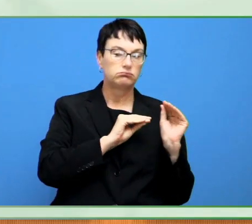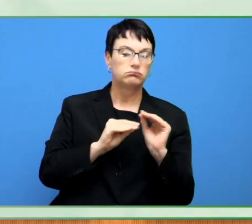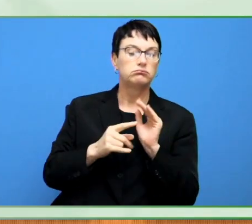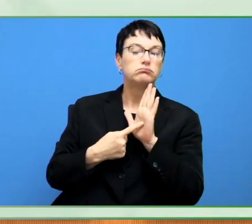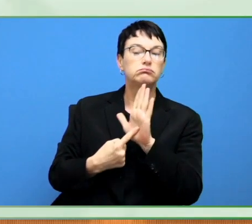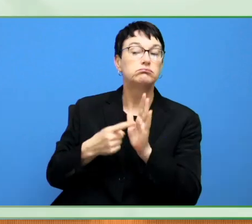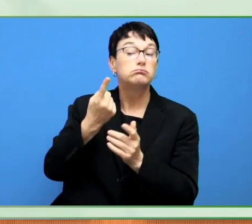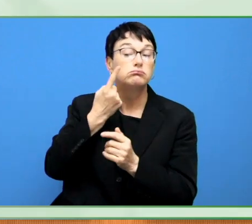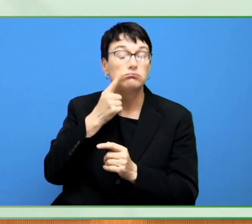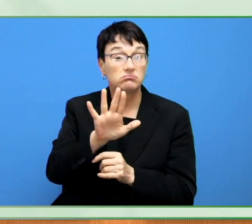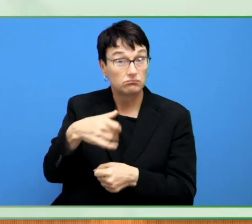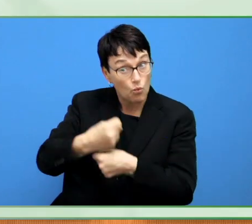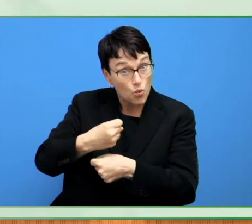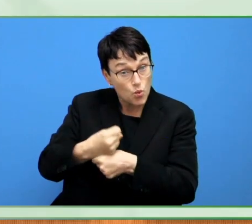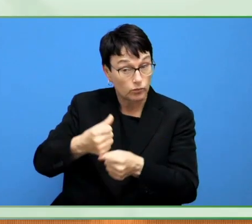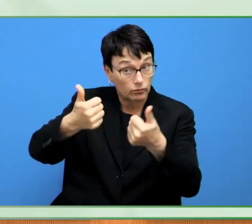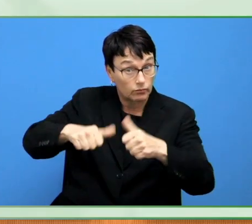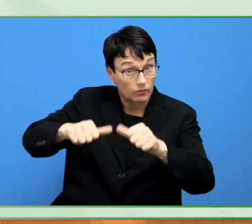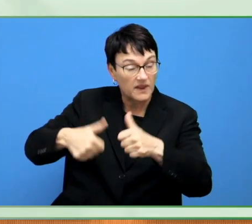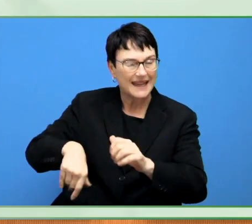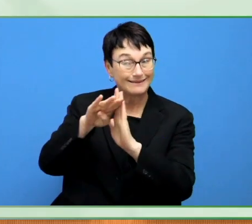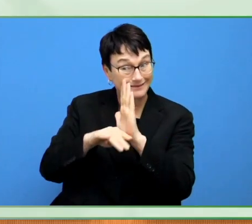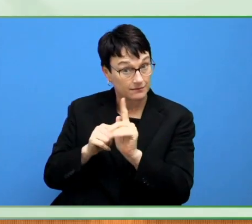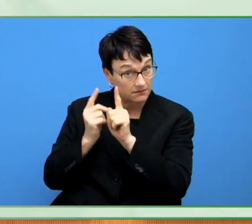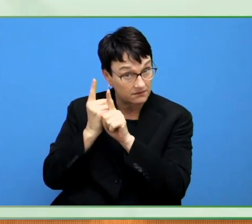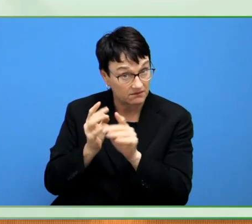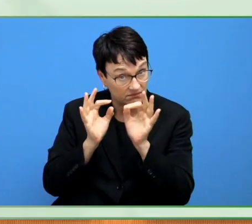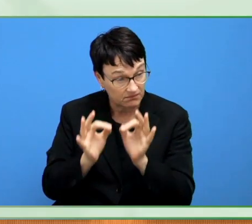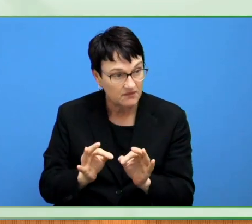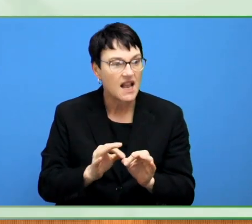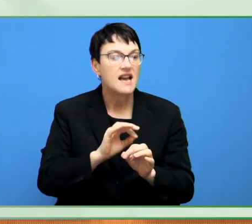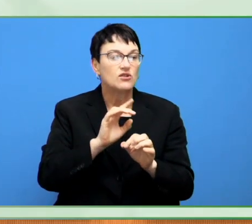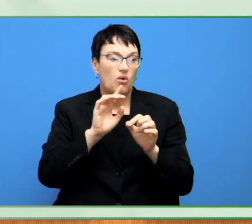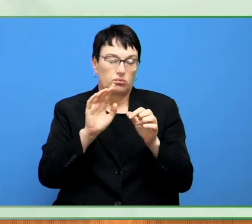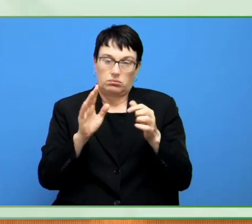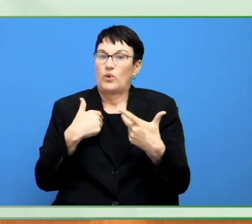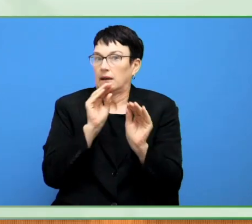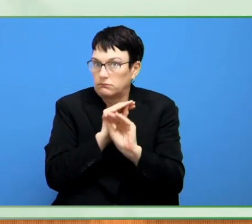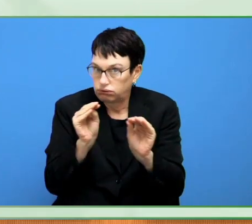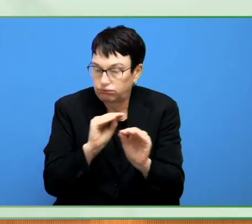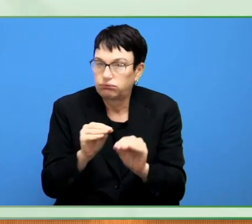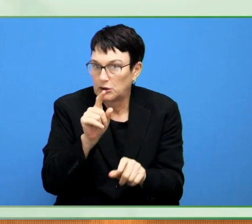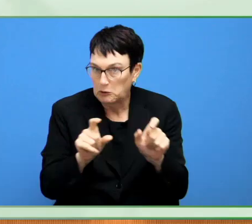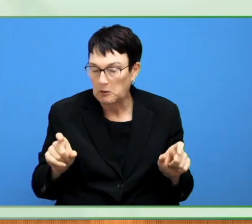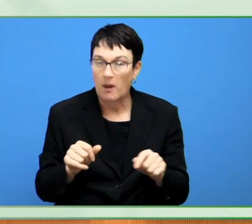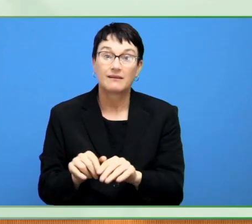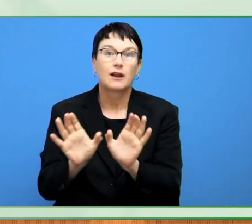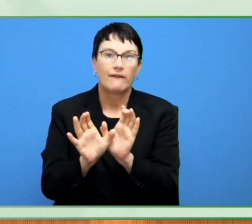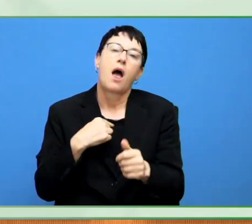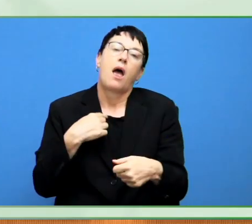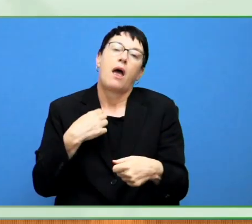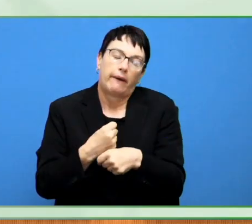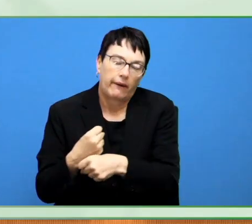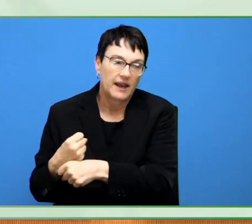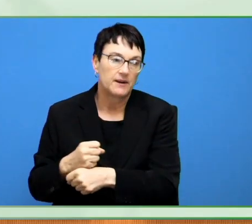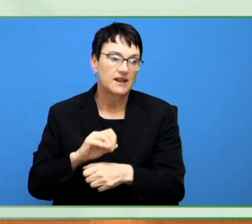so everybody can work together and share their experience. We have 3 certifications. The CPAC certification